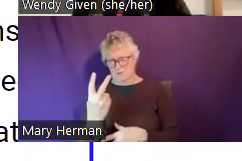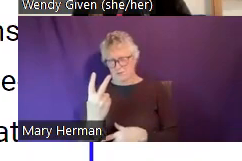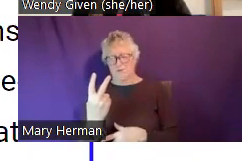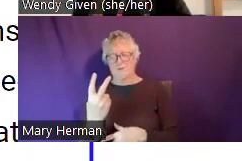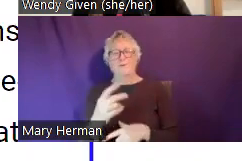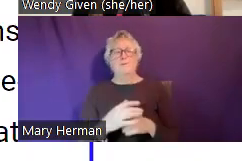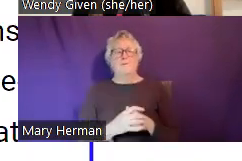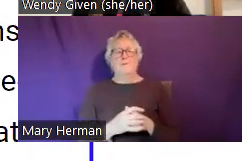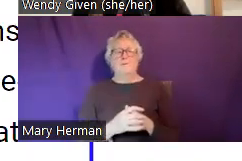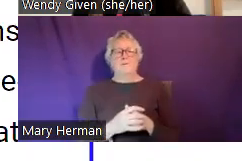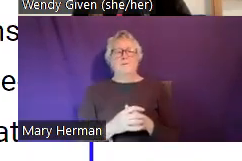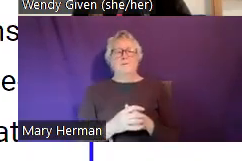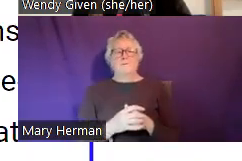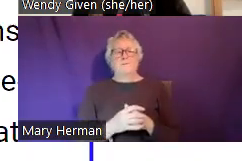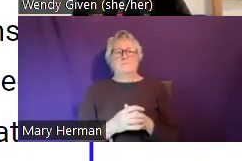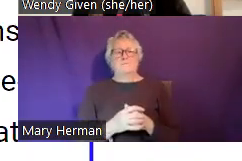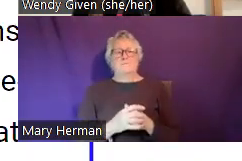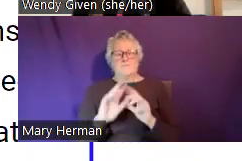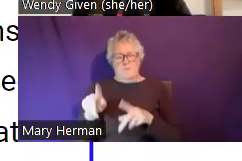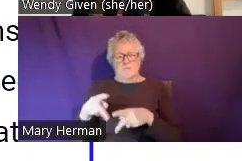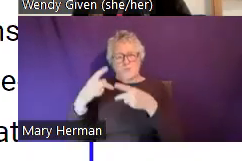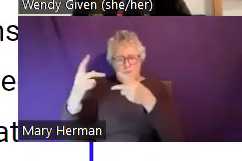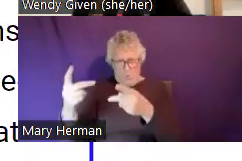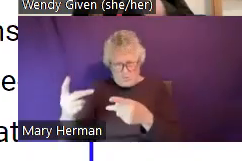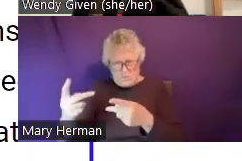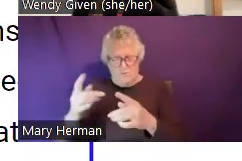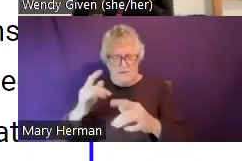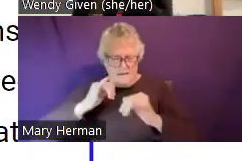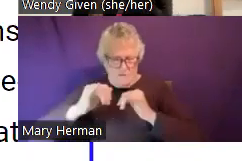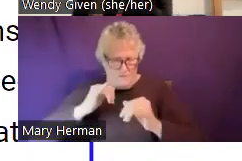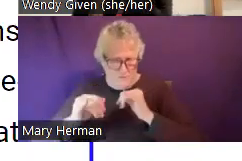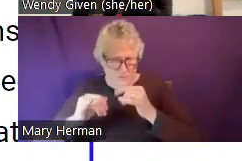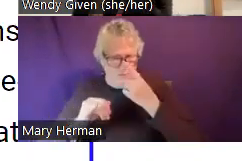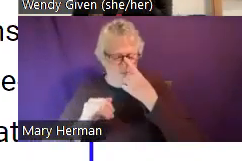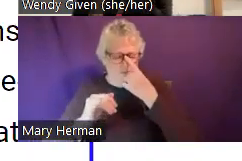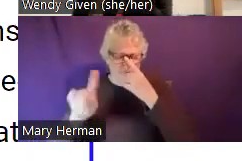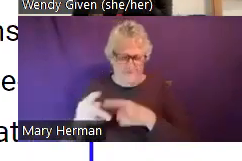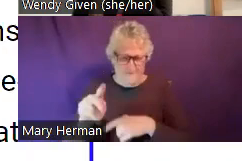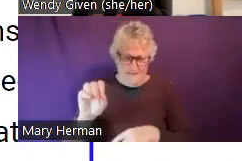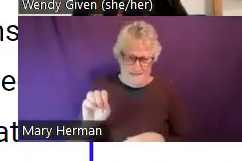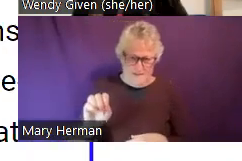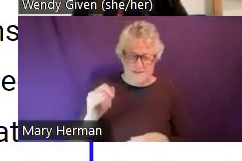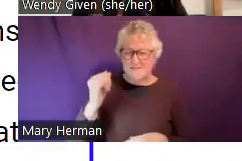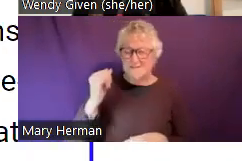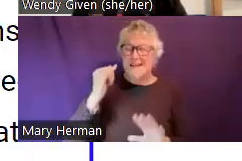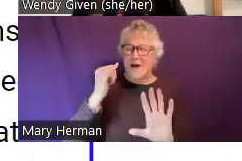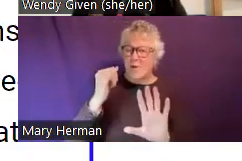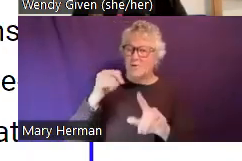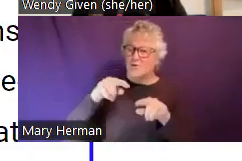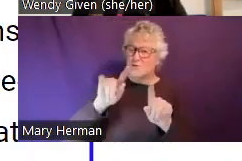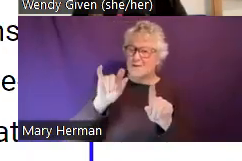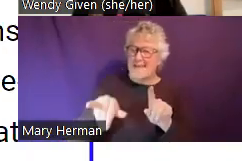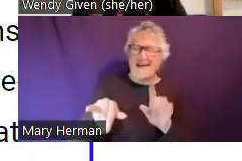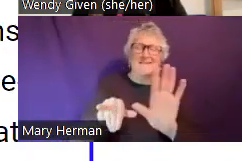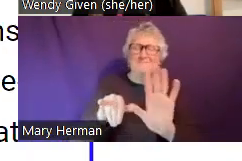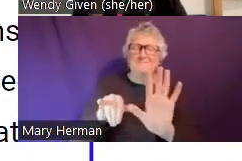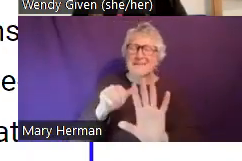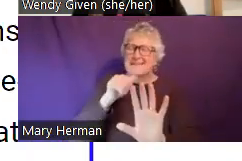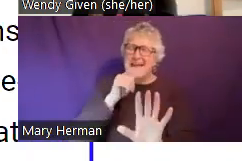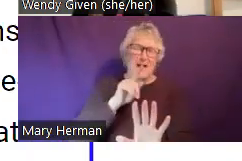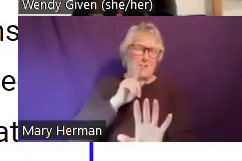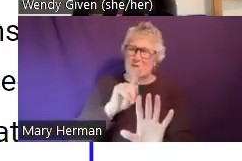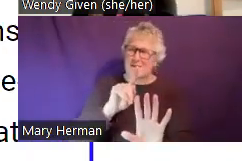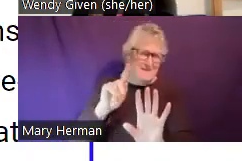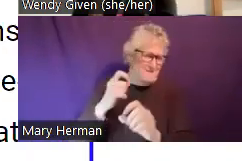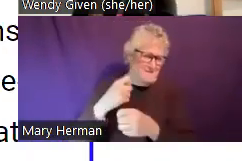During the interview phase, you won't really be making a proposal. That's a bit of a